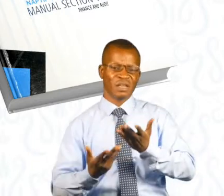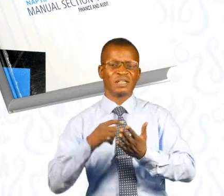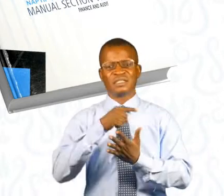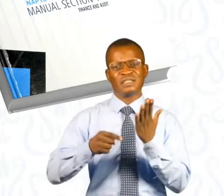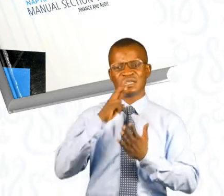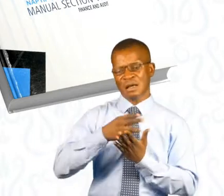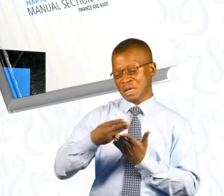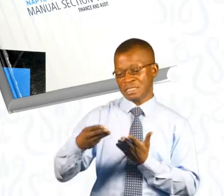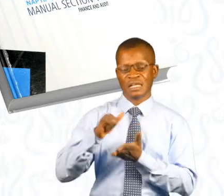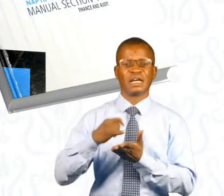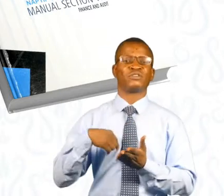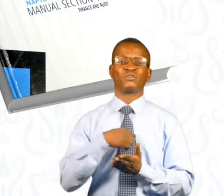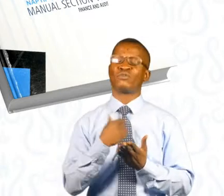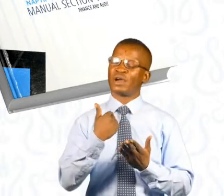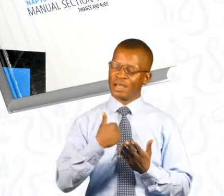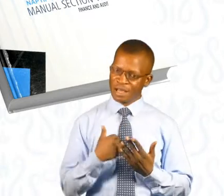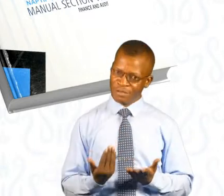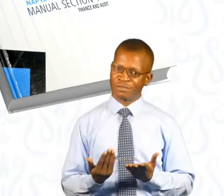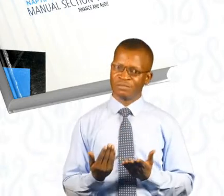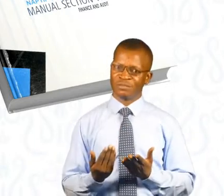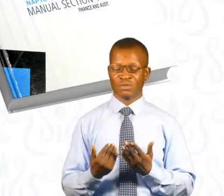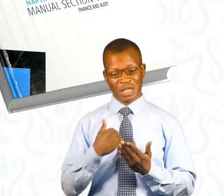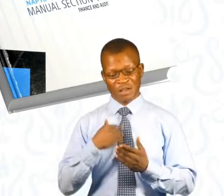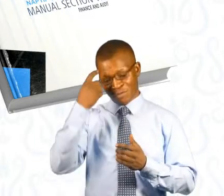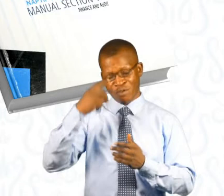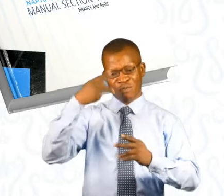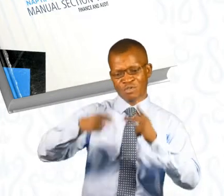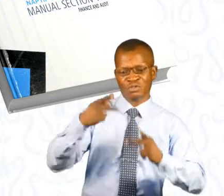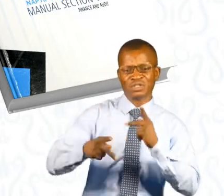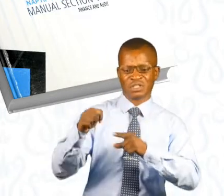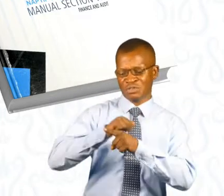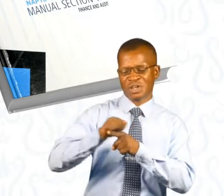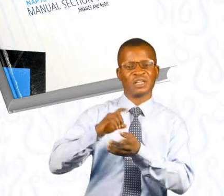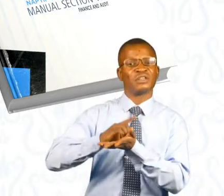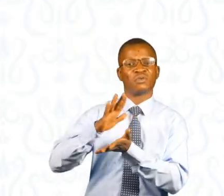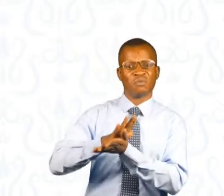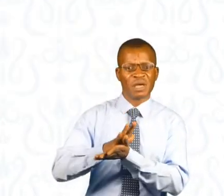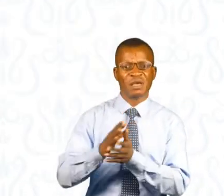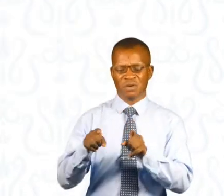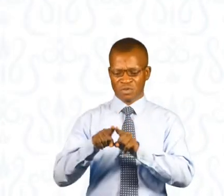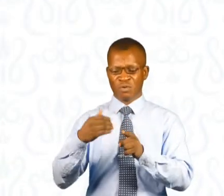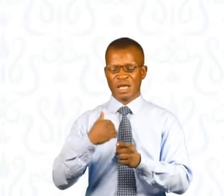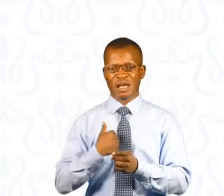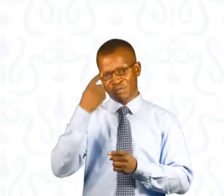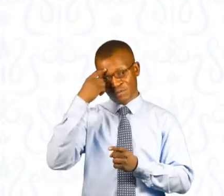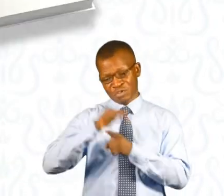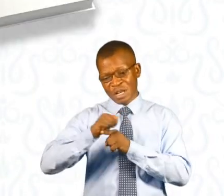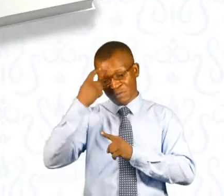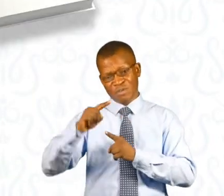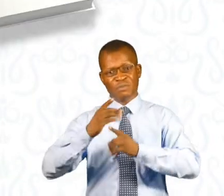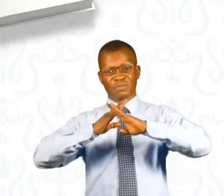and assistance. So these are materials, you know, that we have. This for prosecution training manual, then this is also